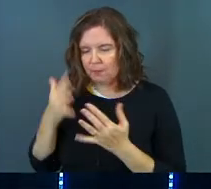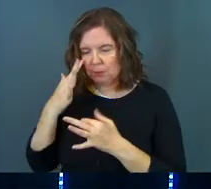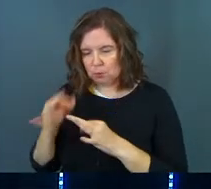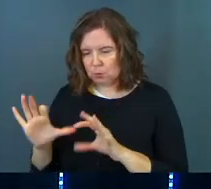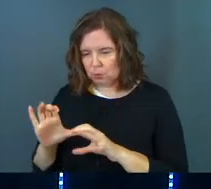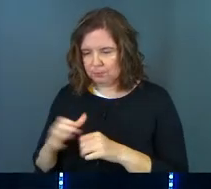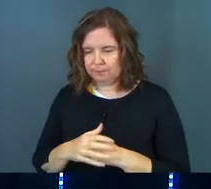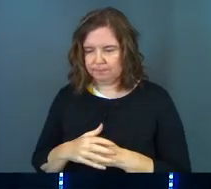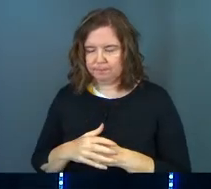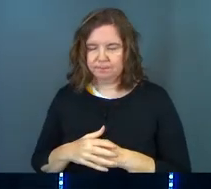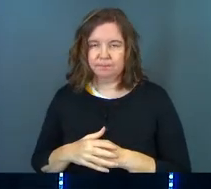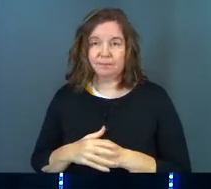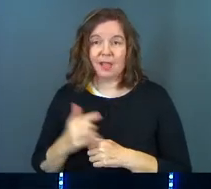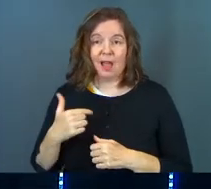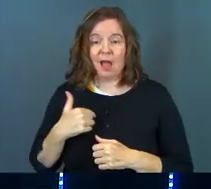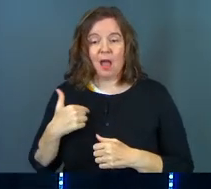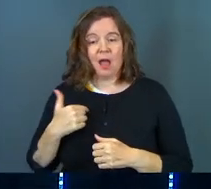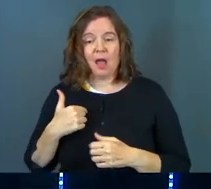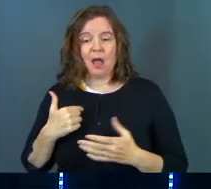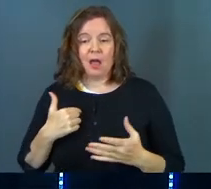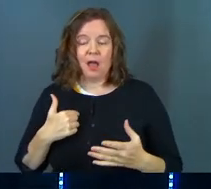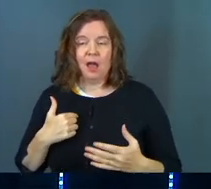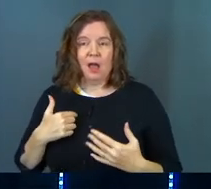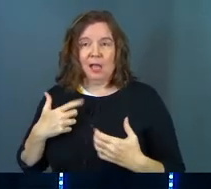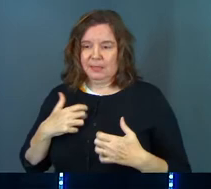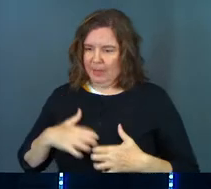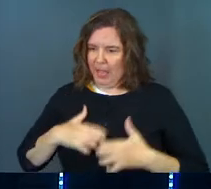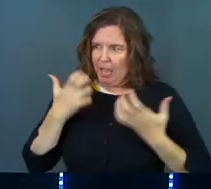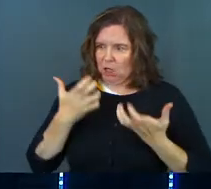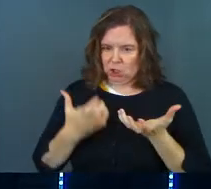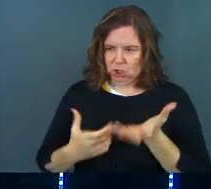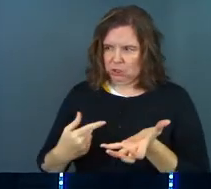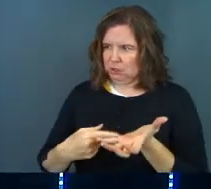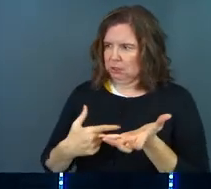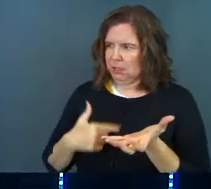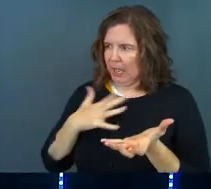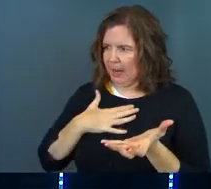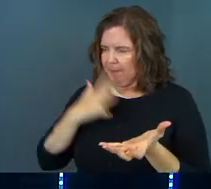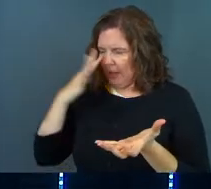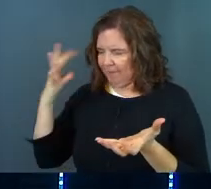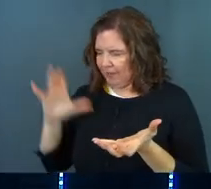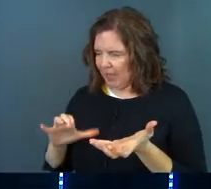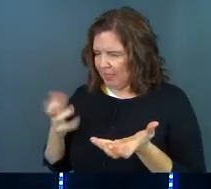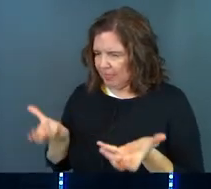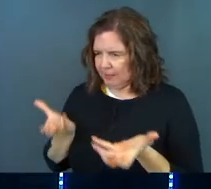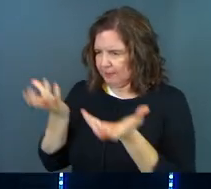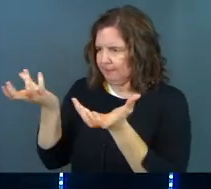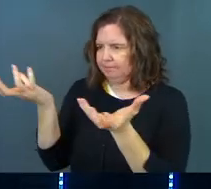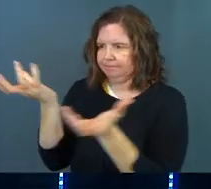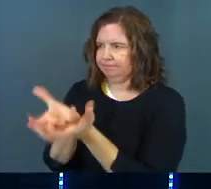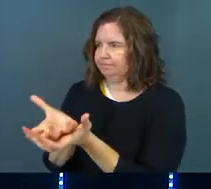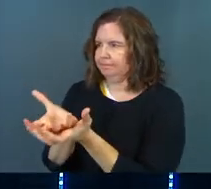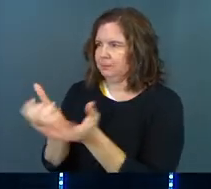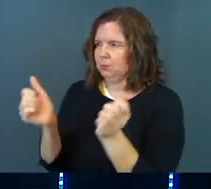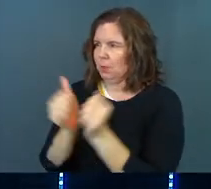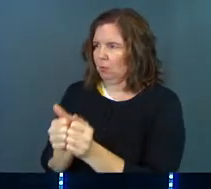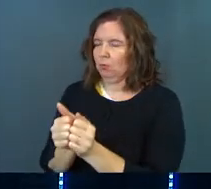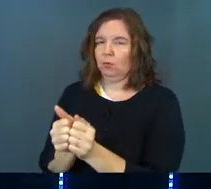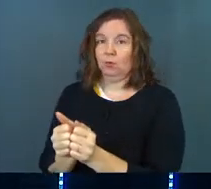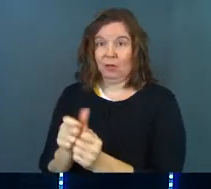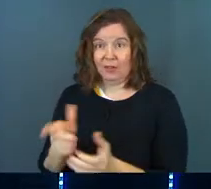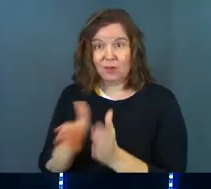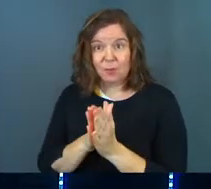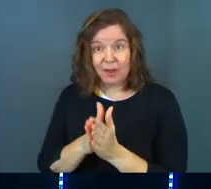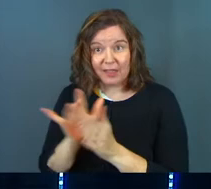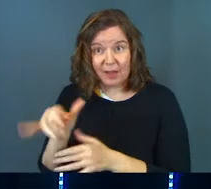to do. Like, I take my anger, and I take my faith, and I put them together.